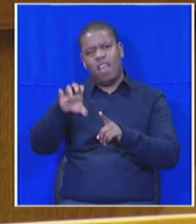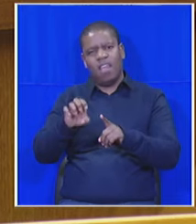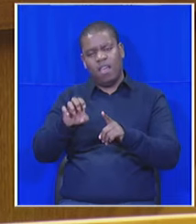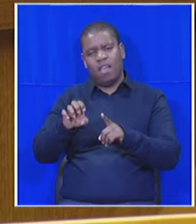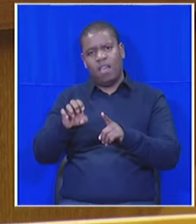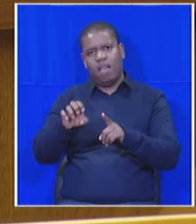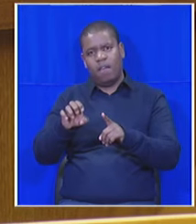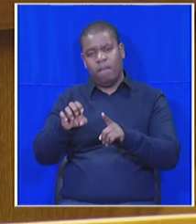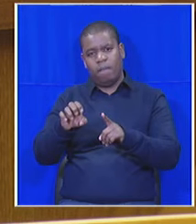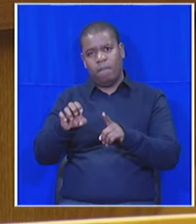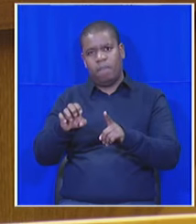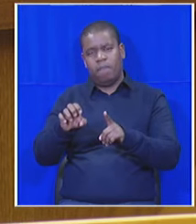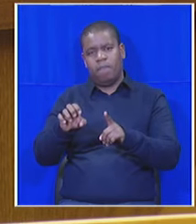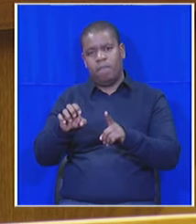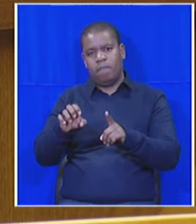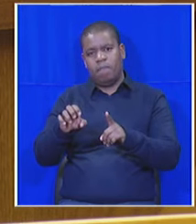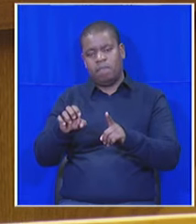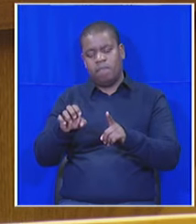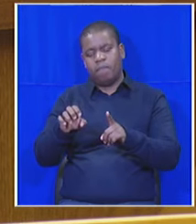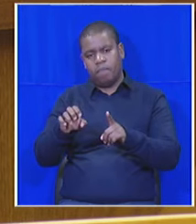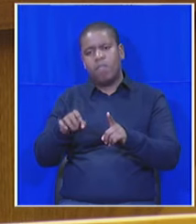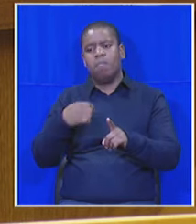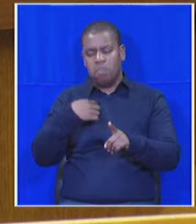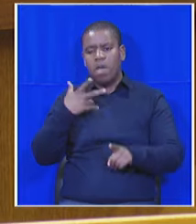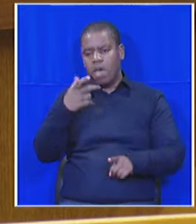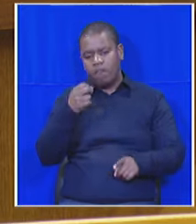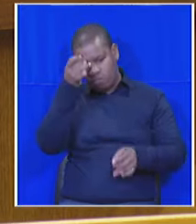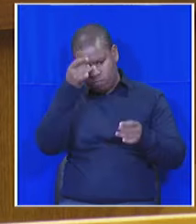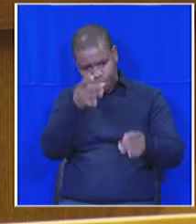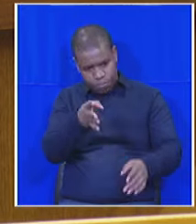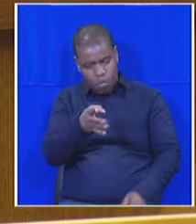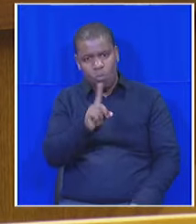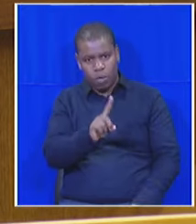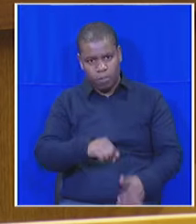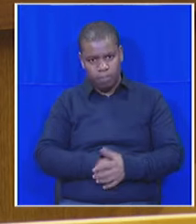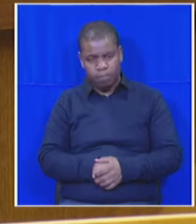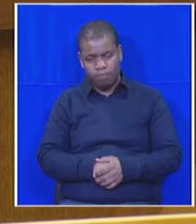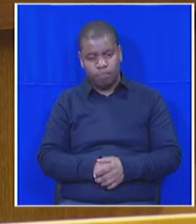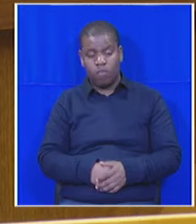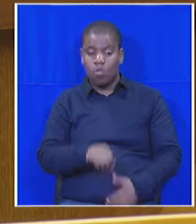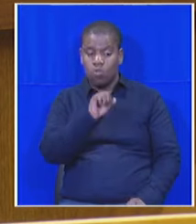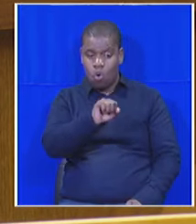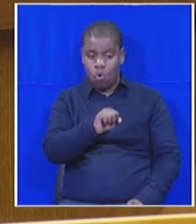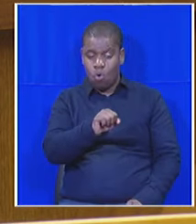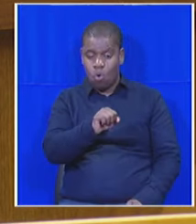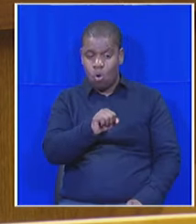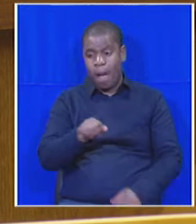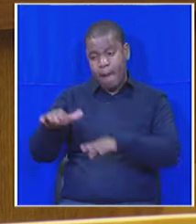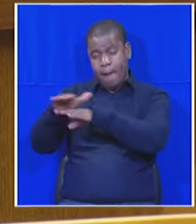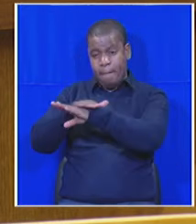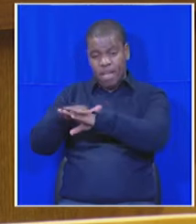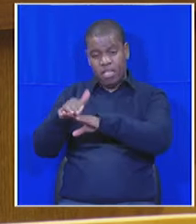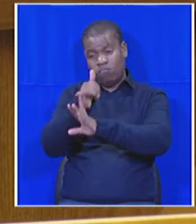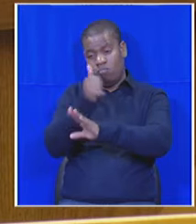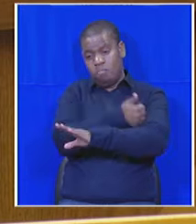Commissioner, Lieutenant General Pahlane, I just have this to say. Your back to basics approach is a